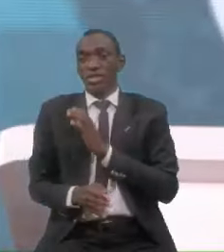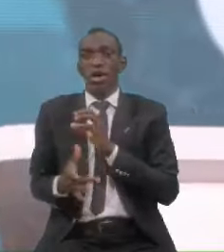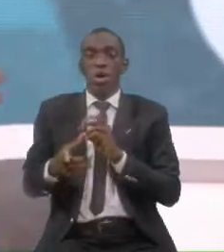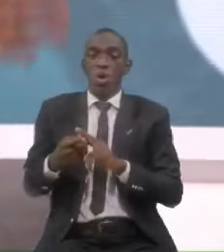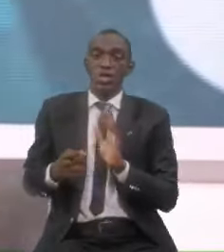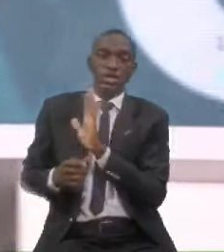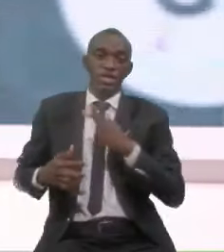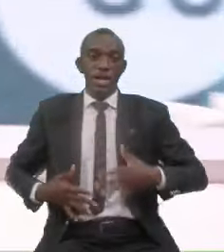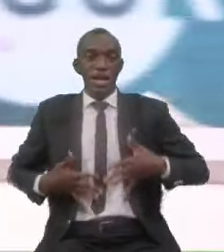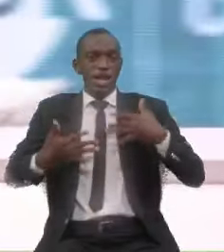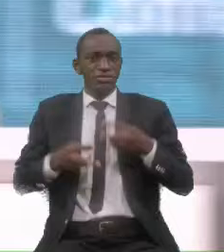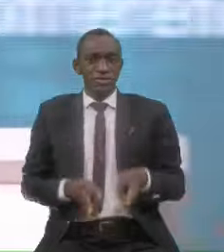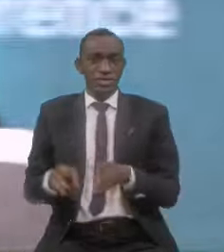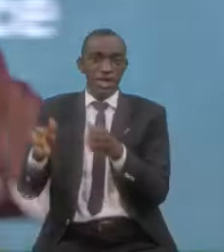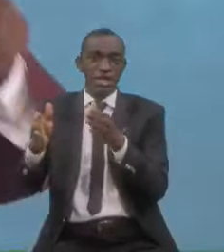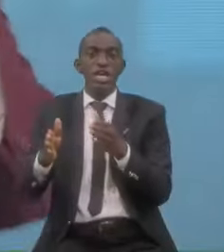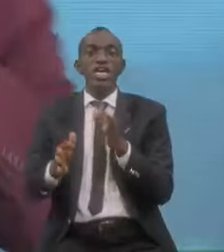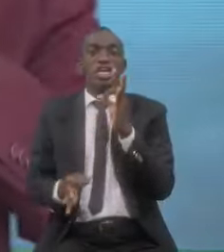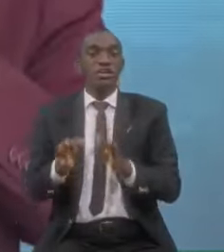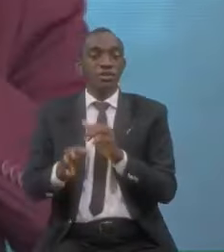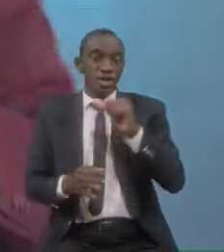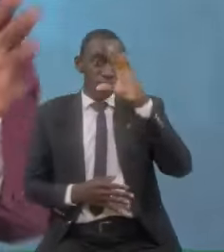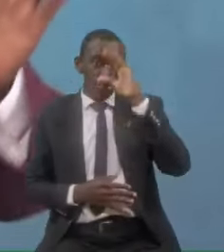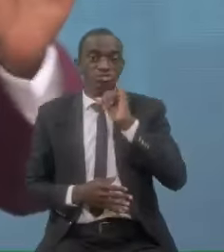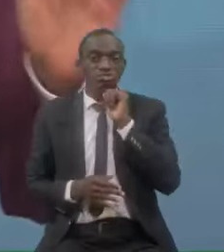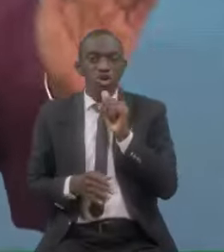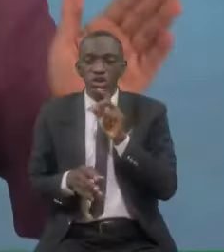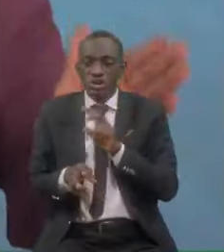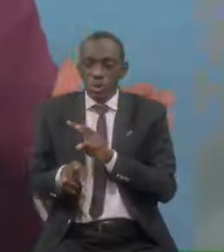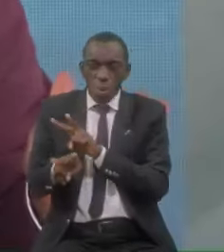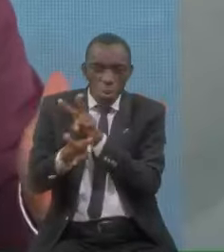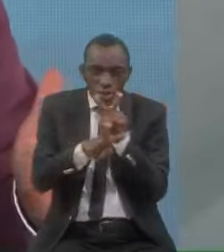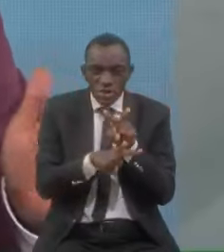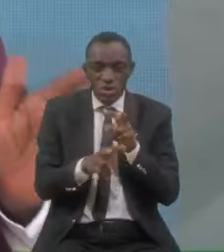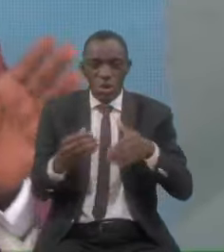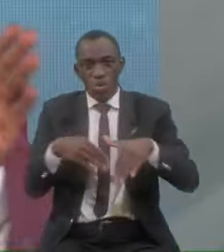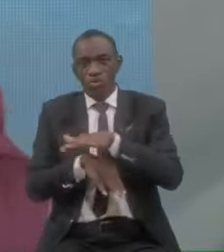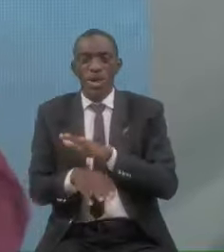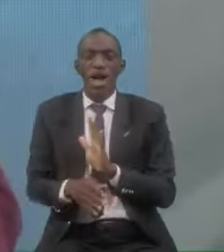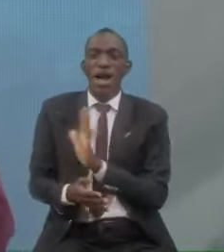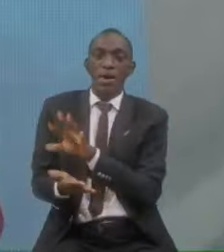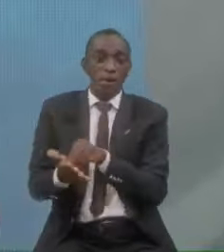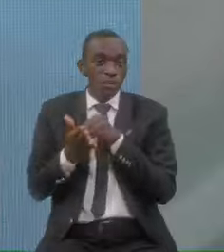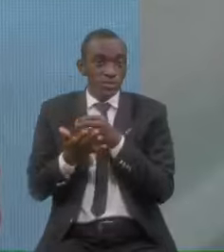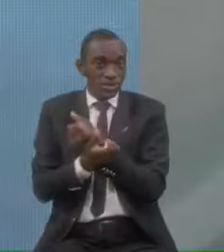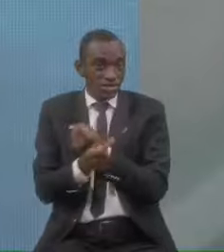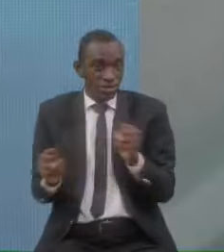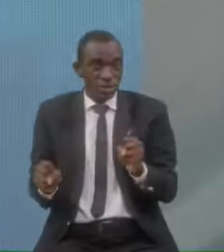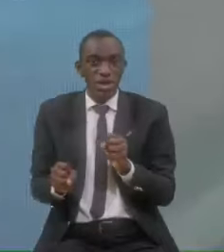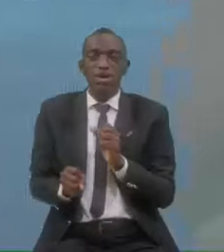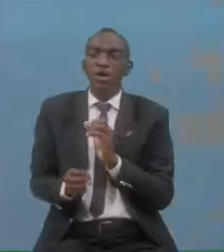not watching, if a woman is not watching over her salvation, her